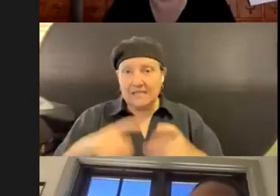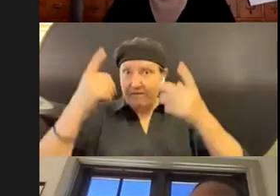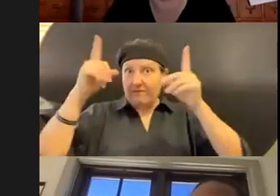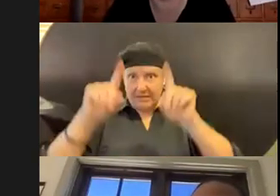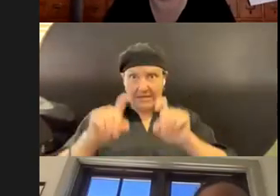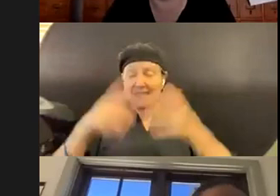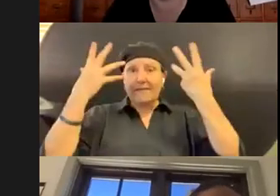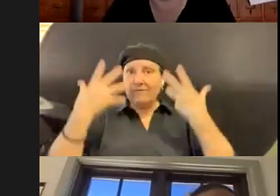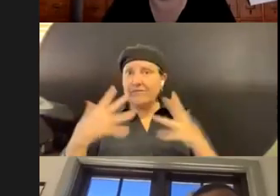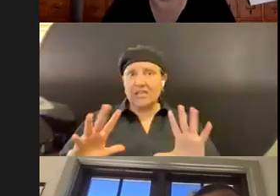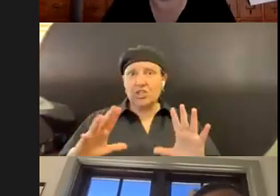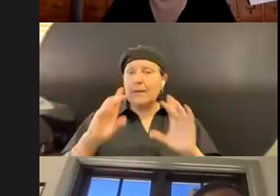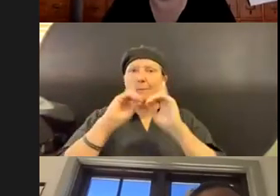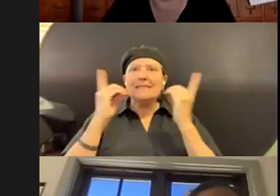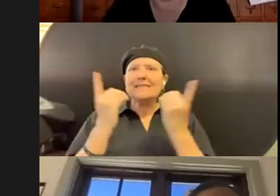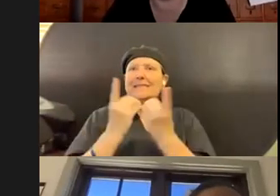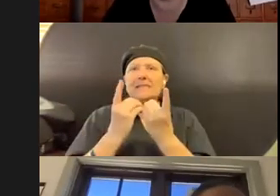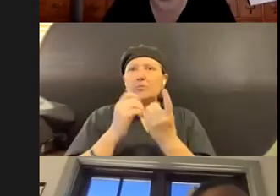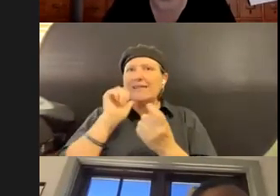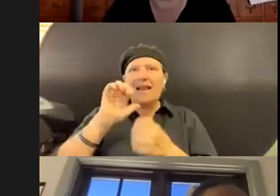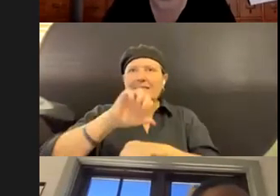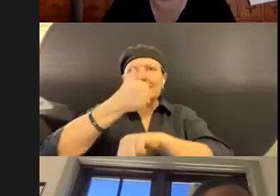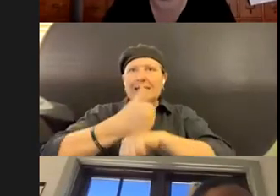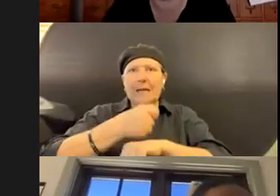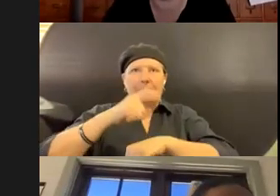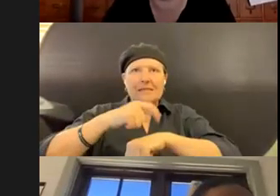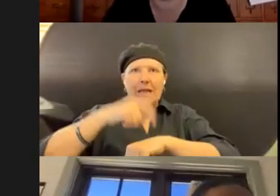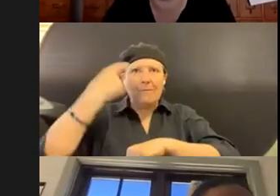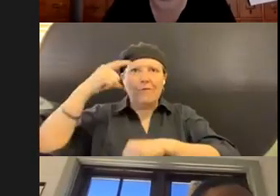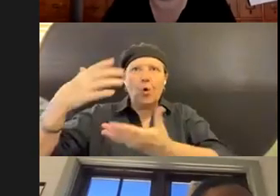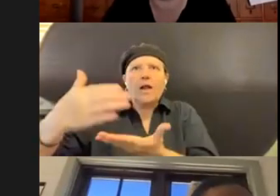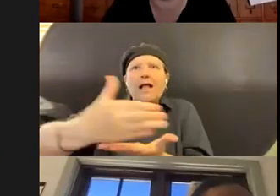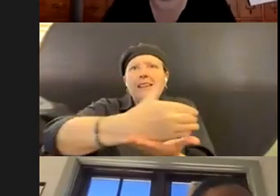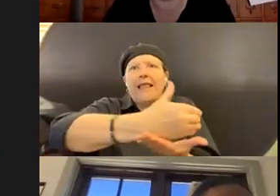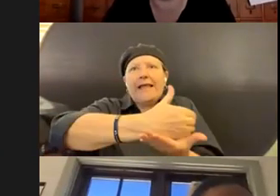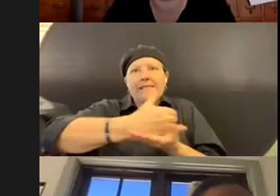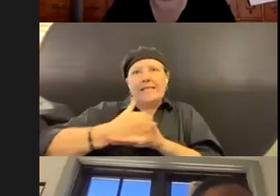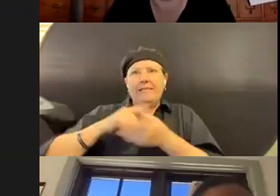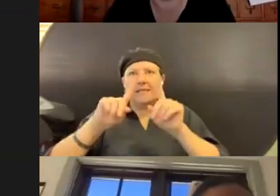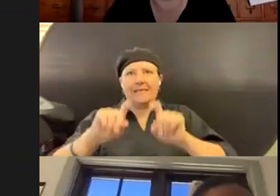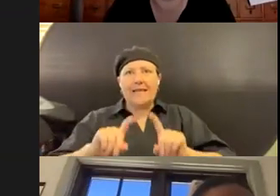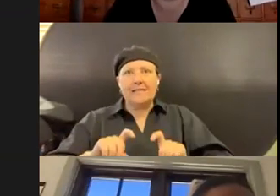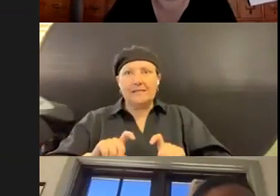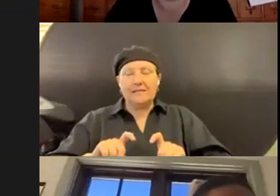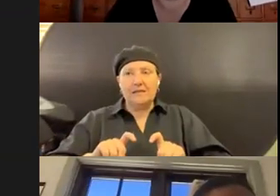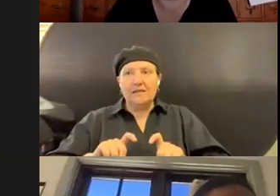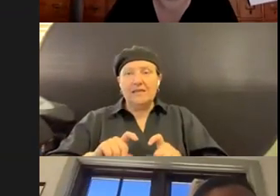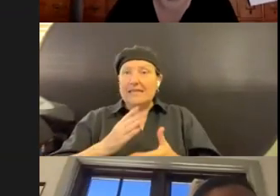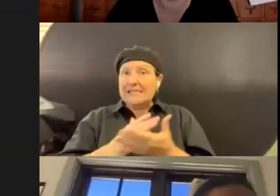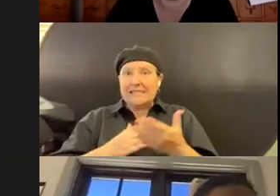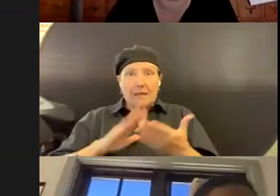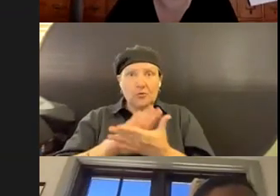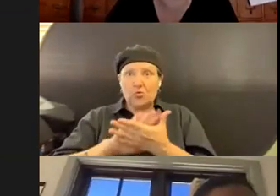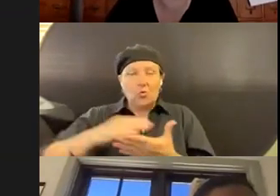So they have not set a time when they're collecting them yet, as of yet, because some schools didn't get to finish. So they